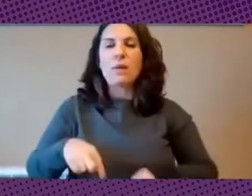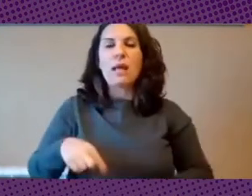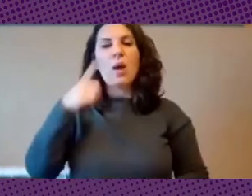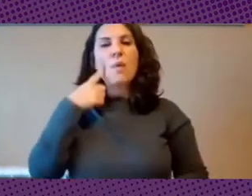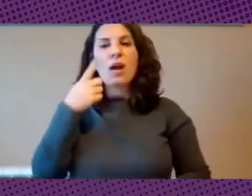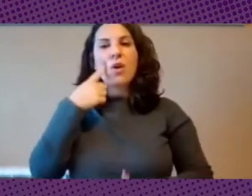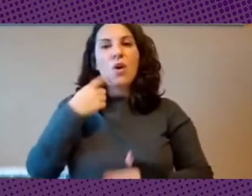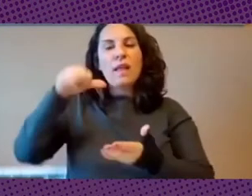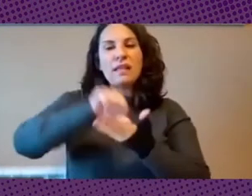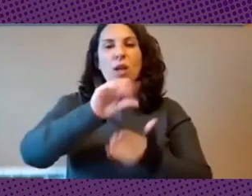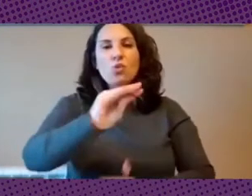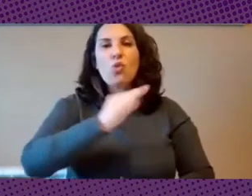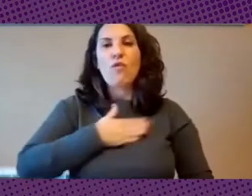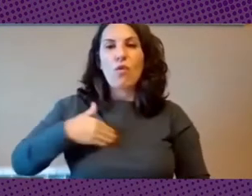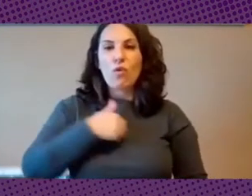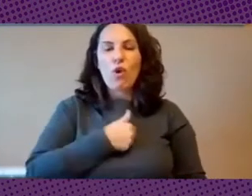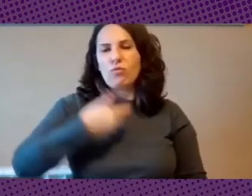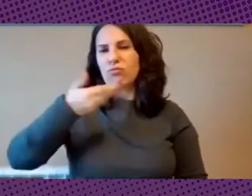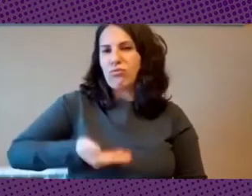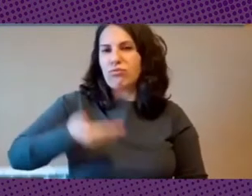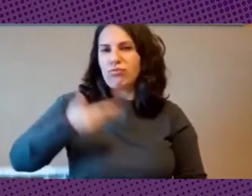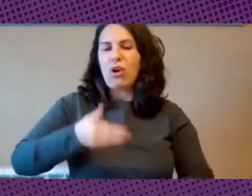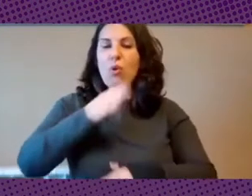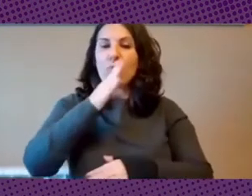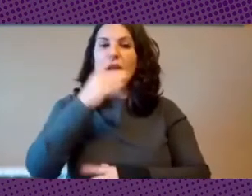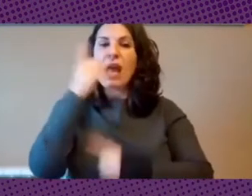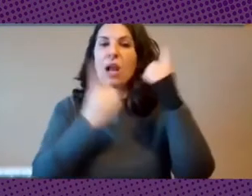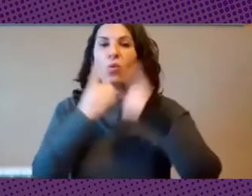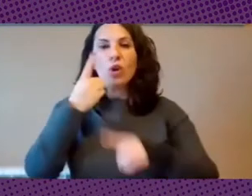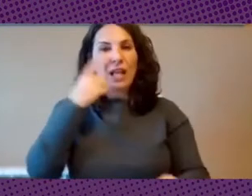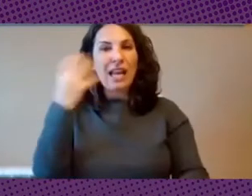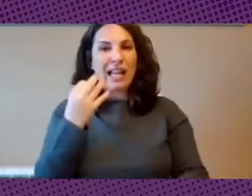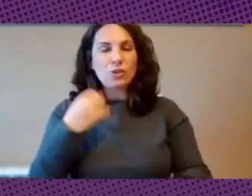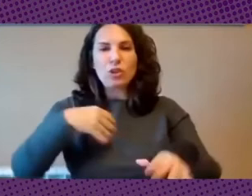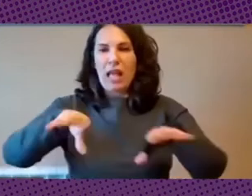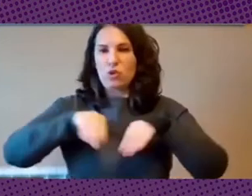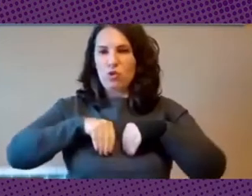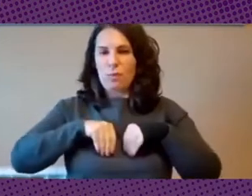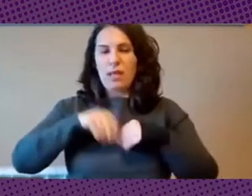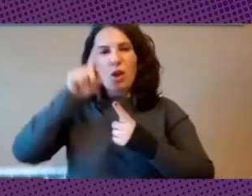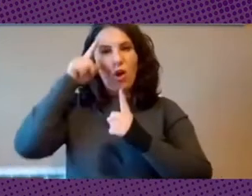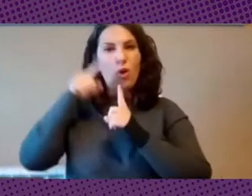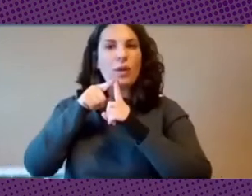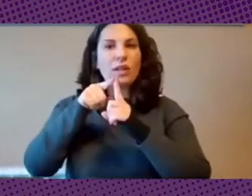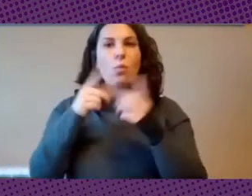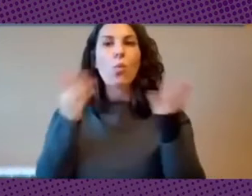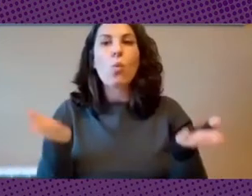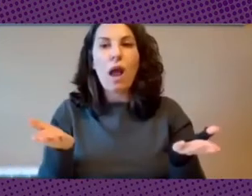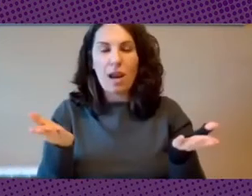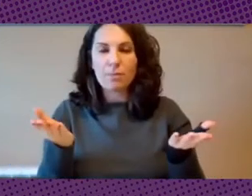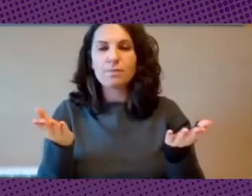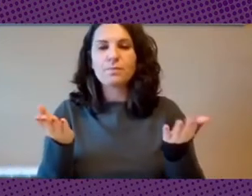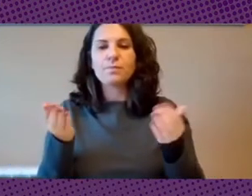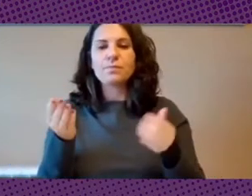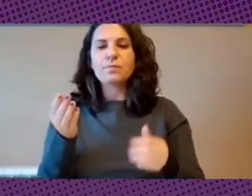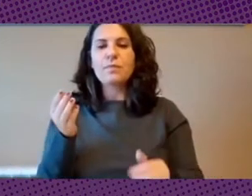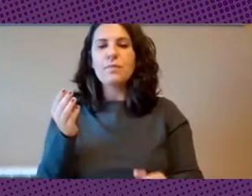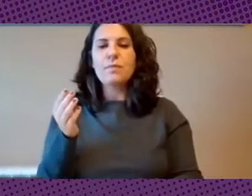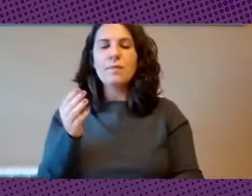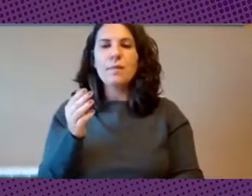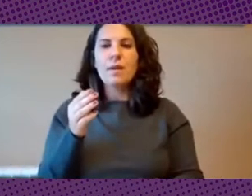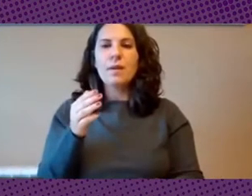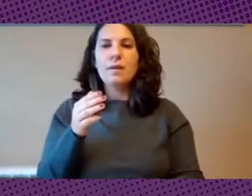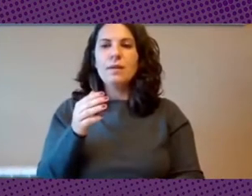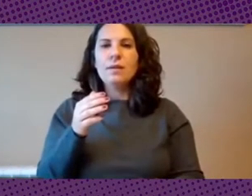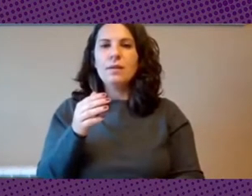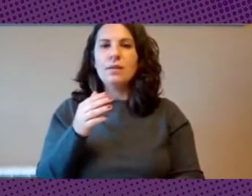risks. It takes it on its balance sheet in order to make a development assets more attractive for institutional